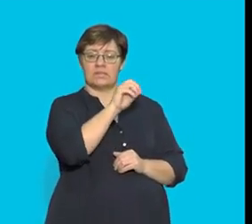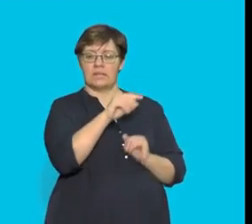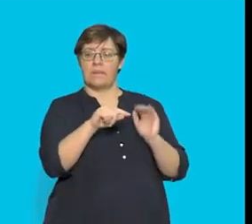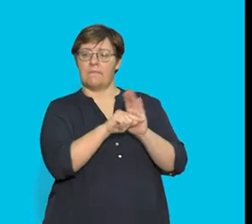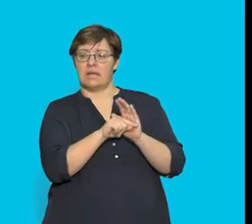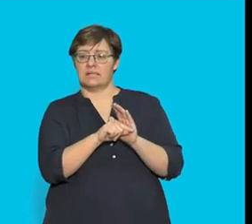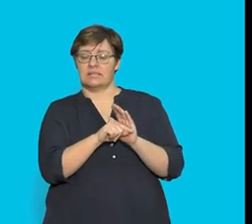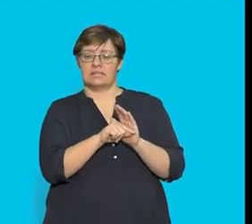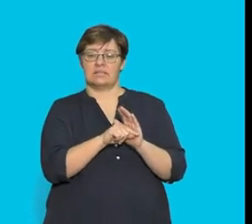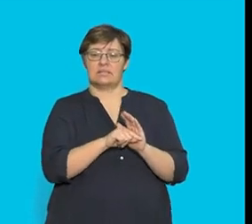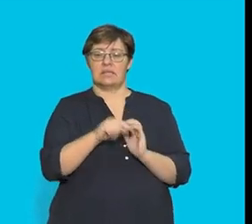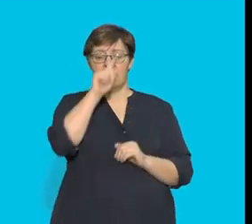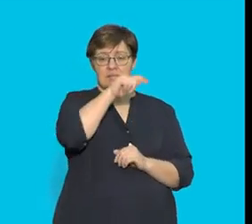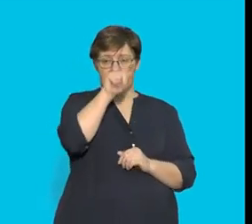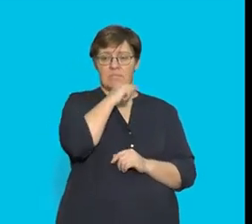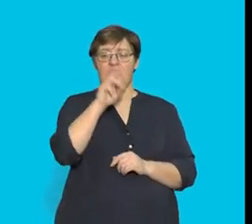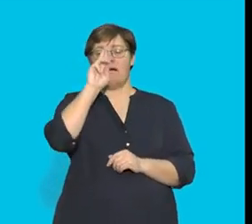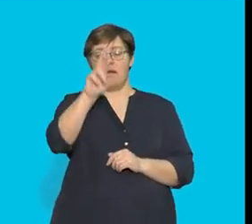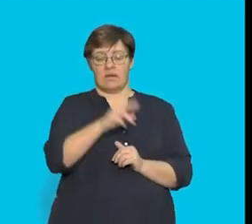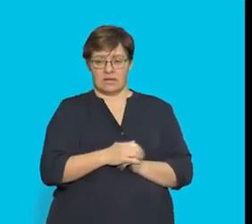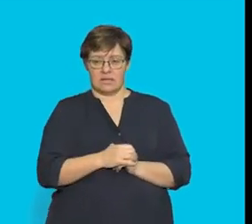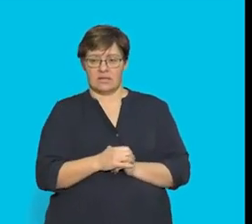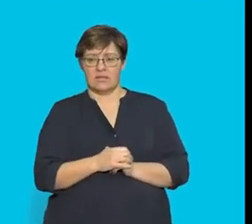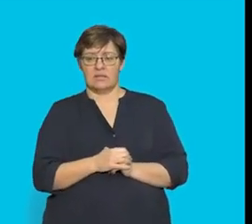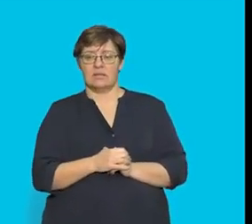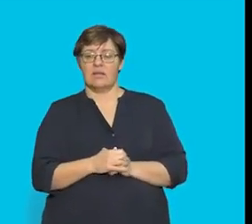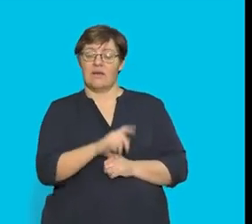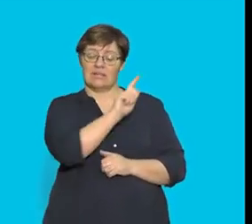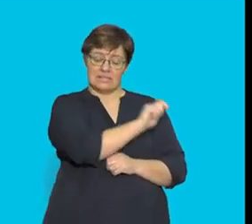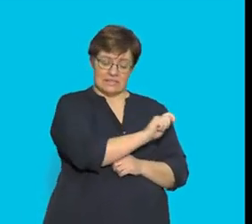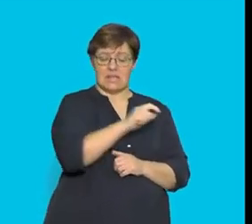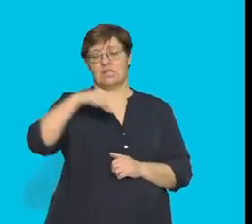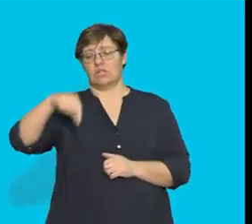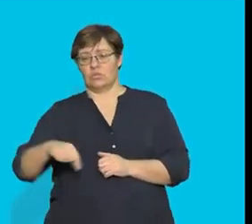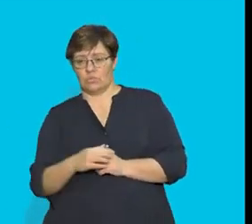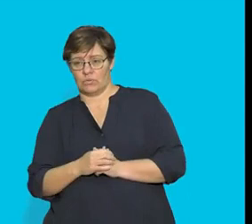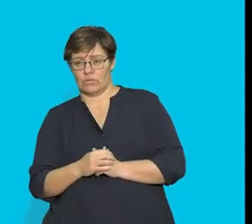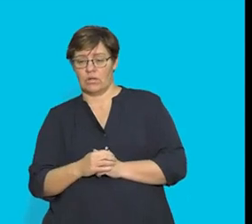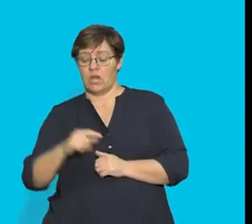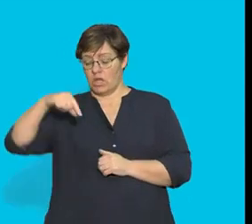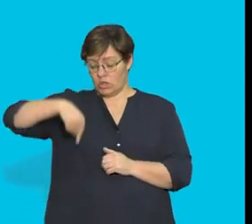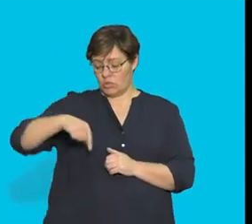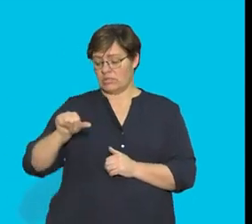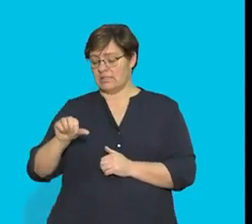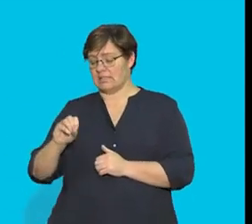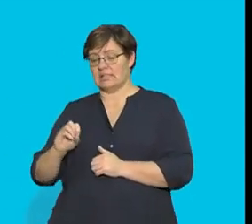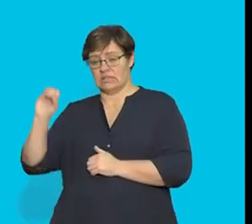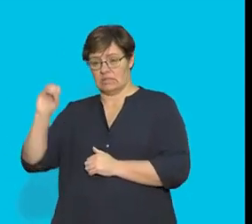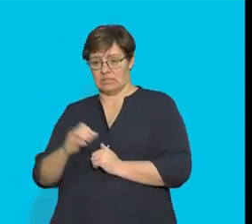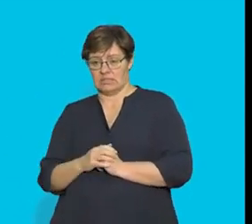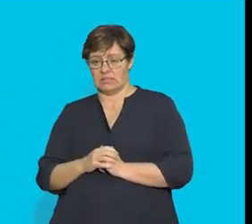120 minus theta. That's our R, okay? And then we've got T and we've got Q. And Q